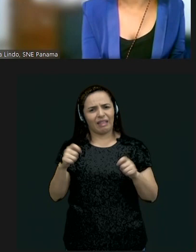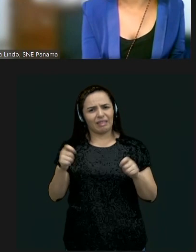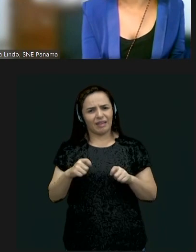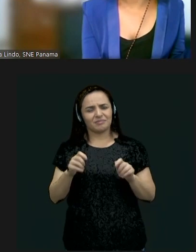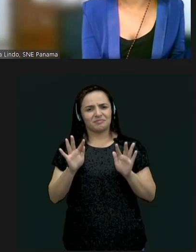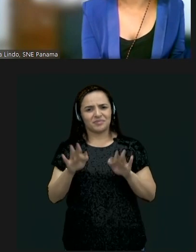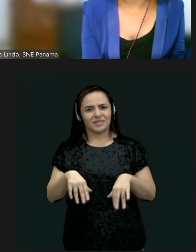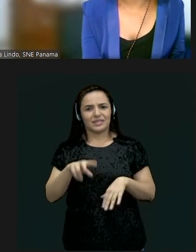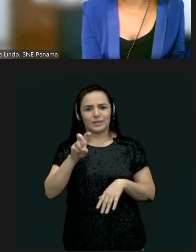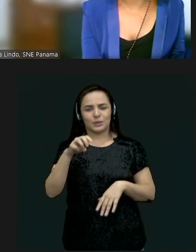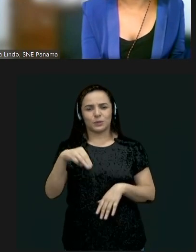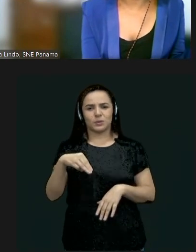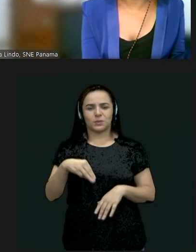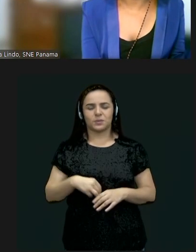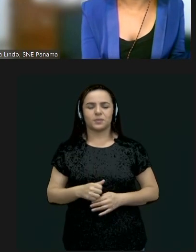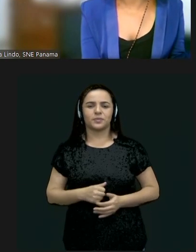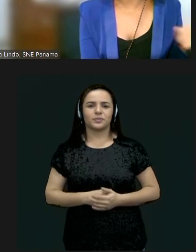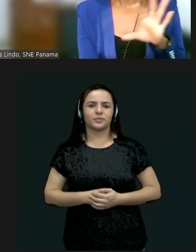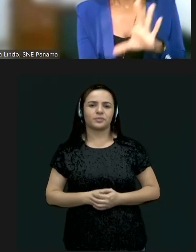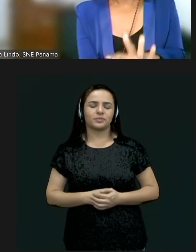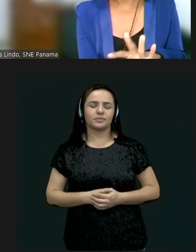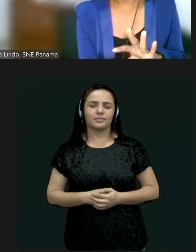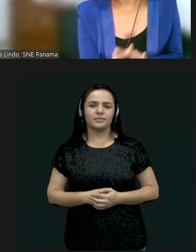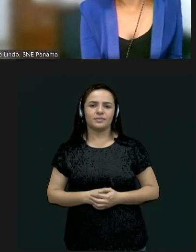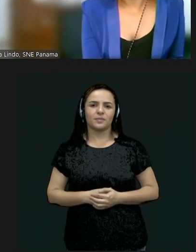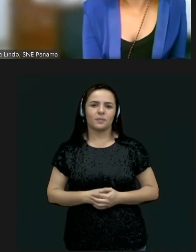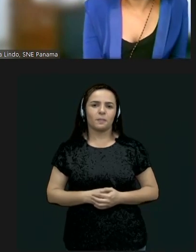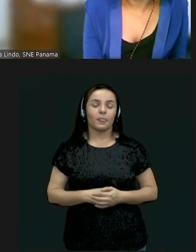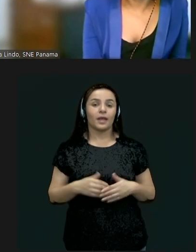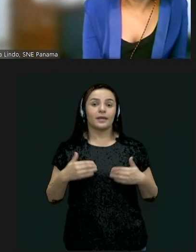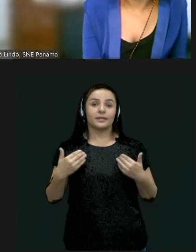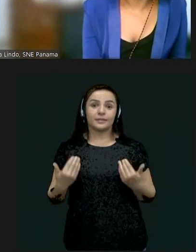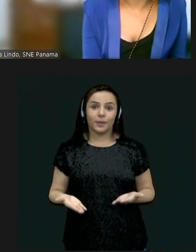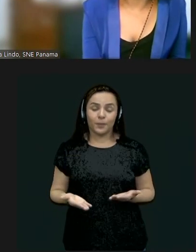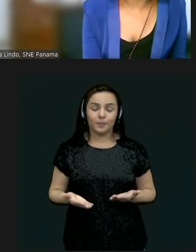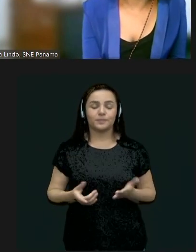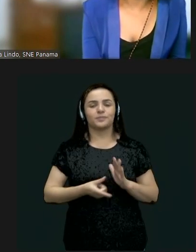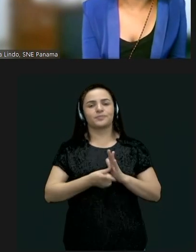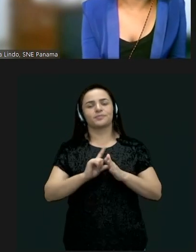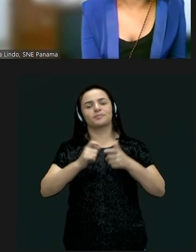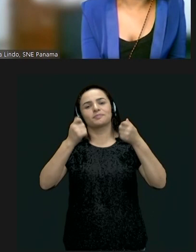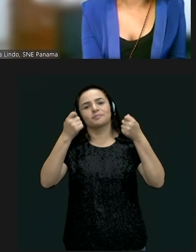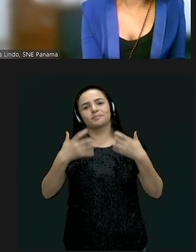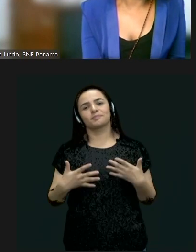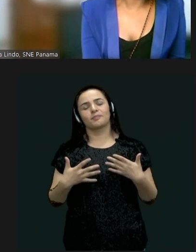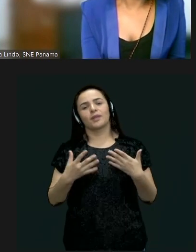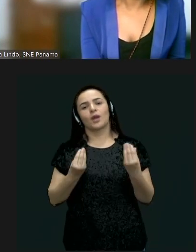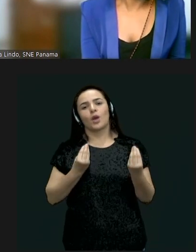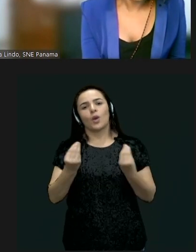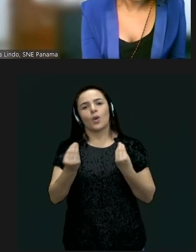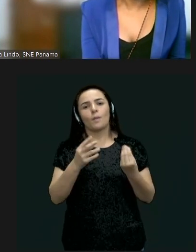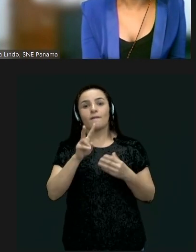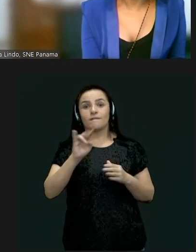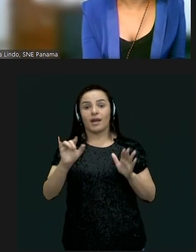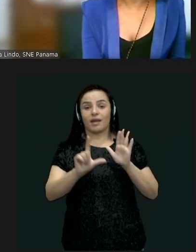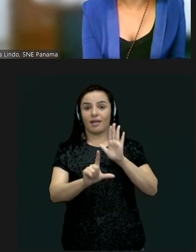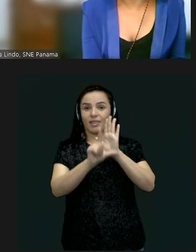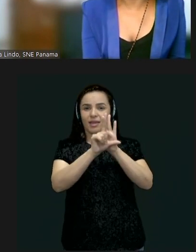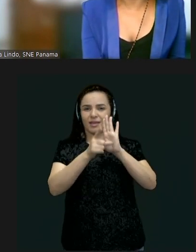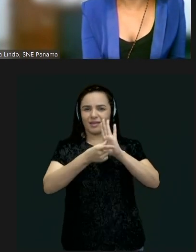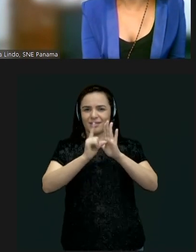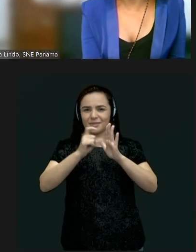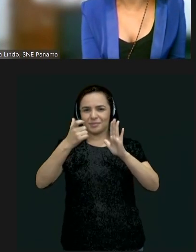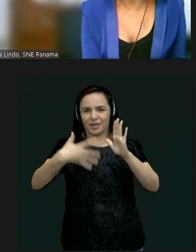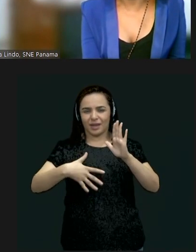that. So after doing the certificate process, we are working on the establishment of